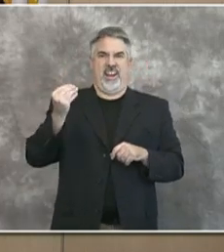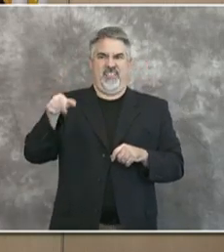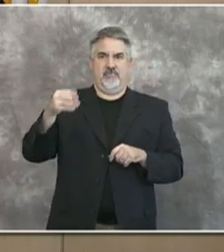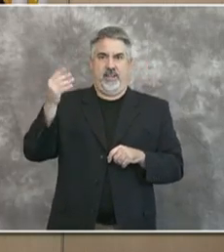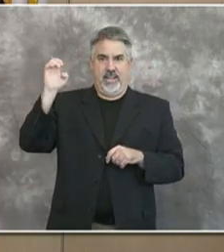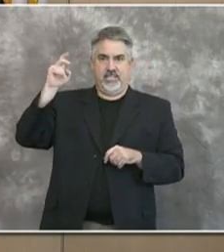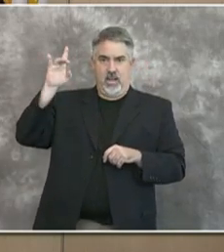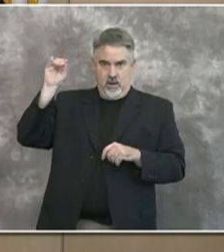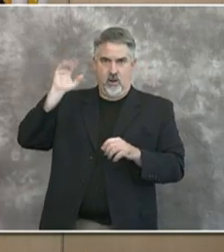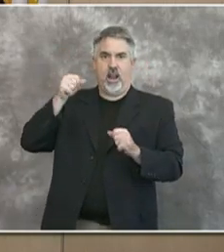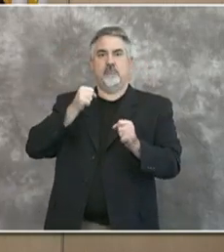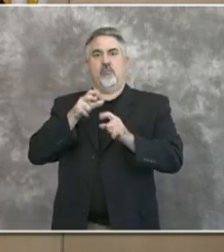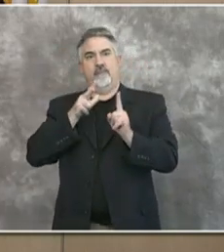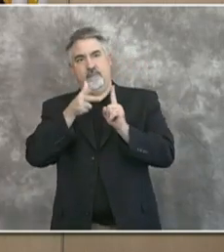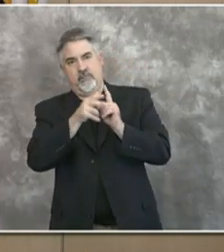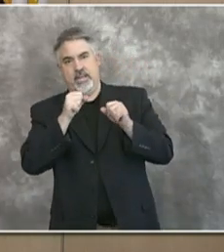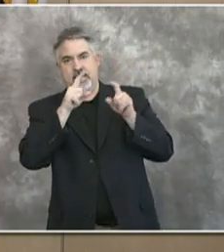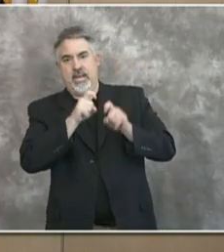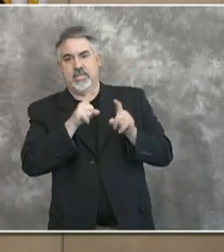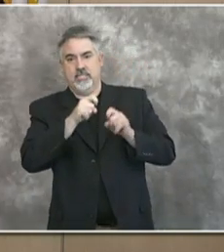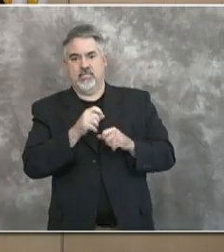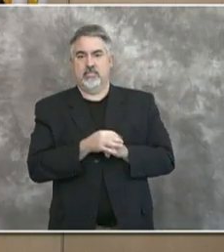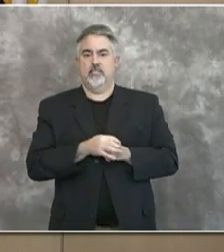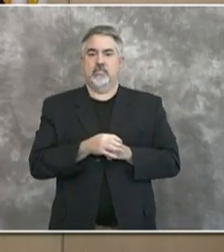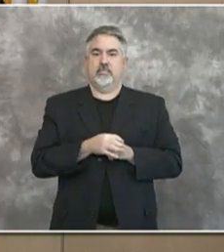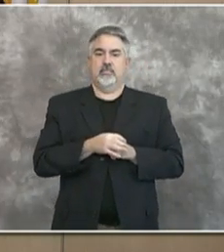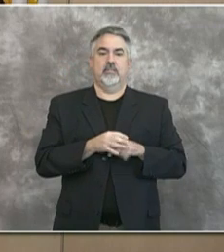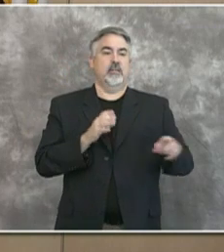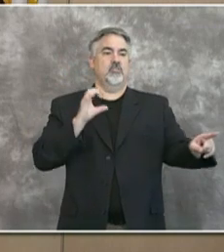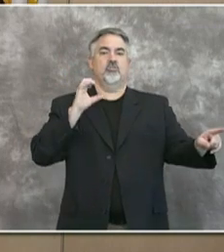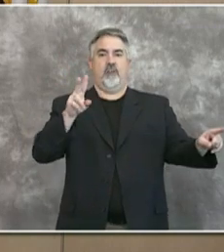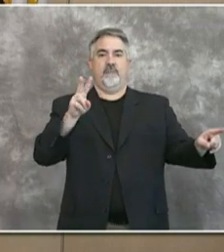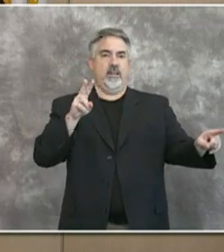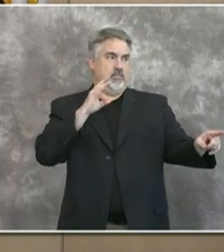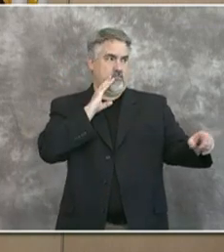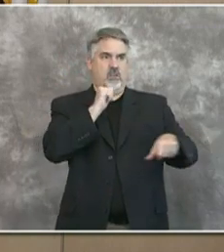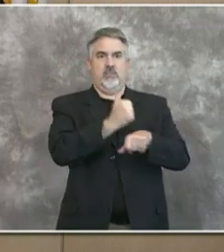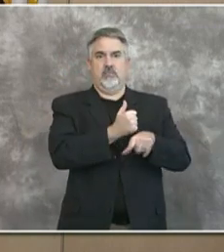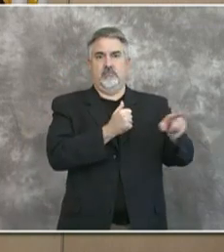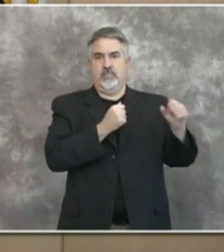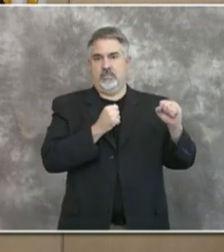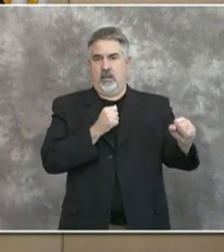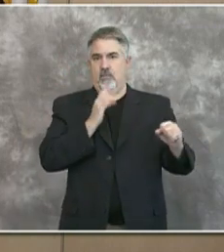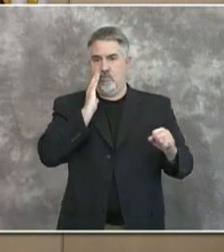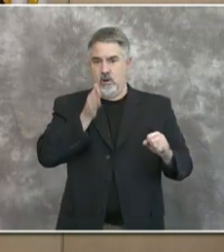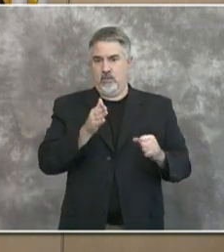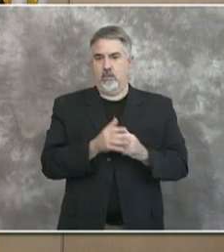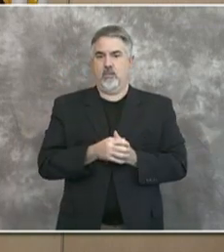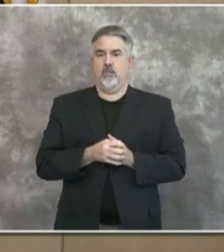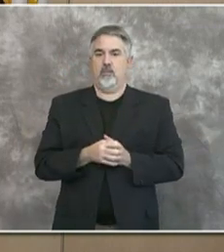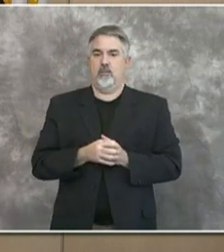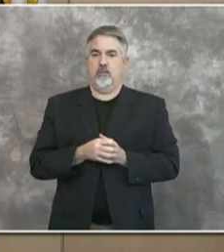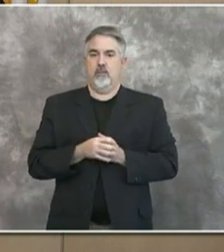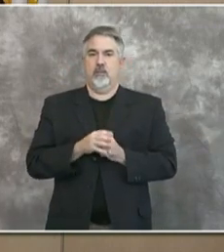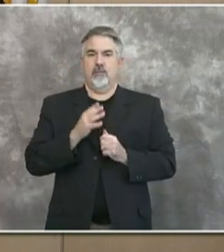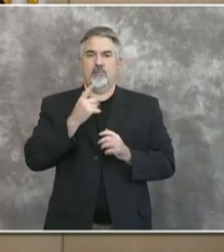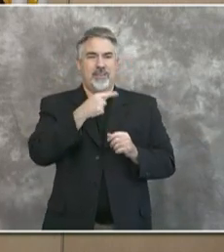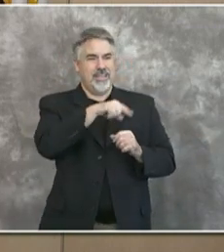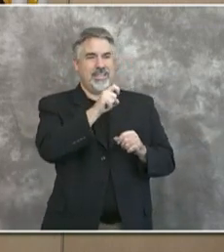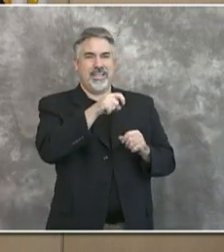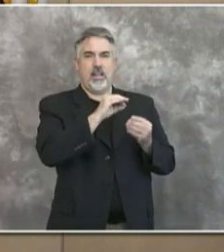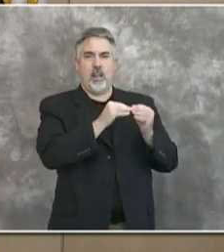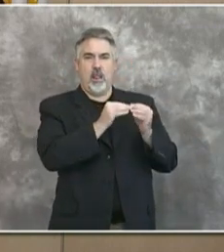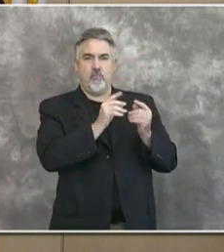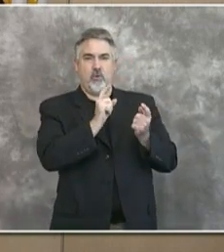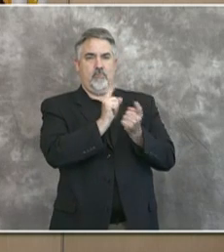April 27th, this coming Monday. The expanded testing will help to meet the needs of the new priority populations that we've